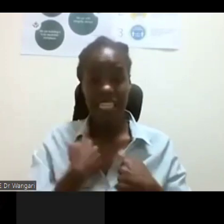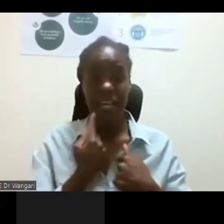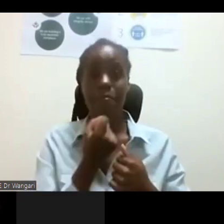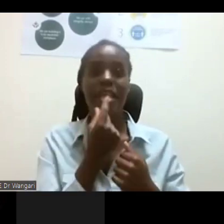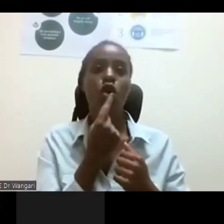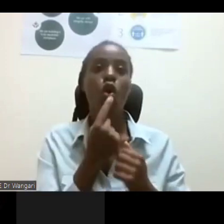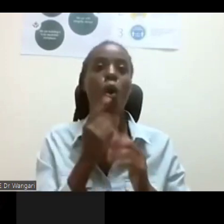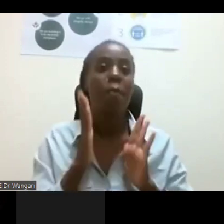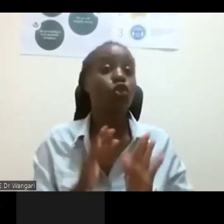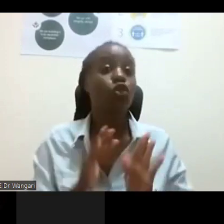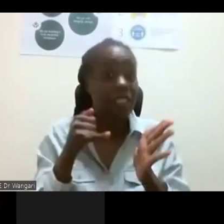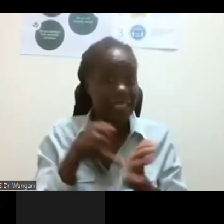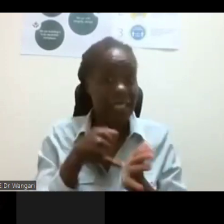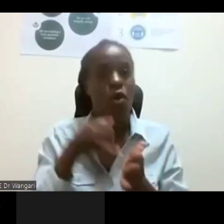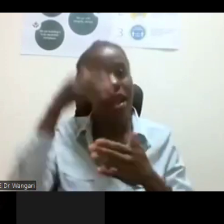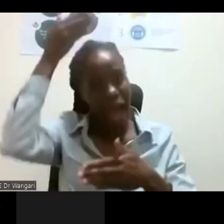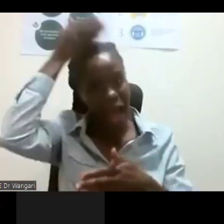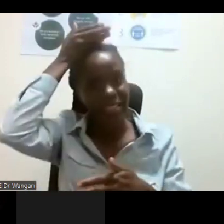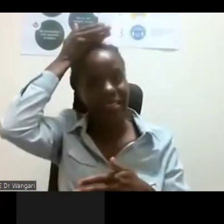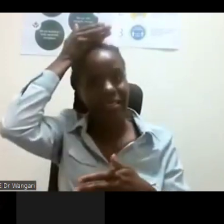a nurse survivor.